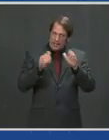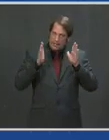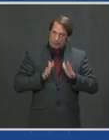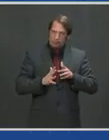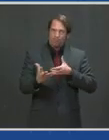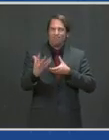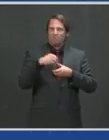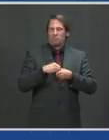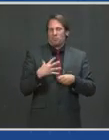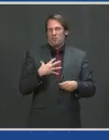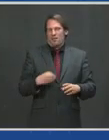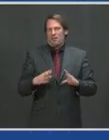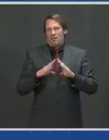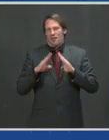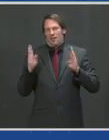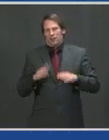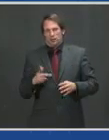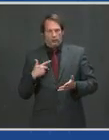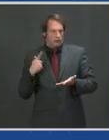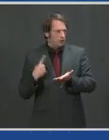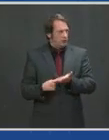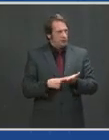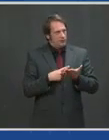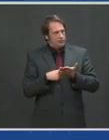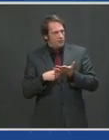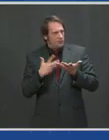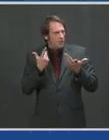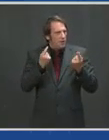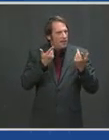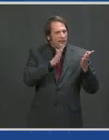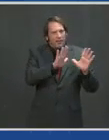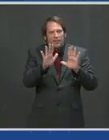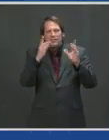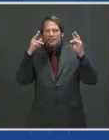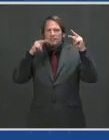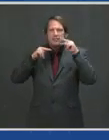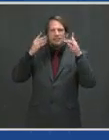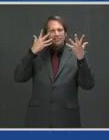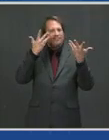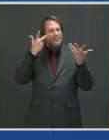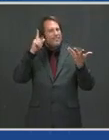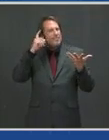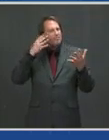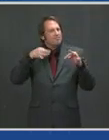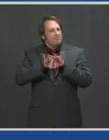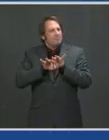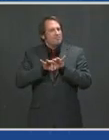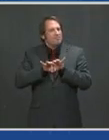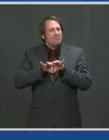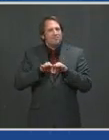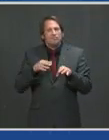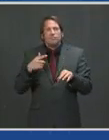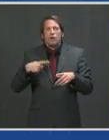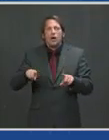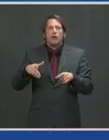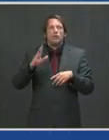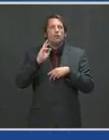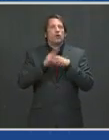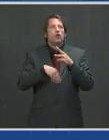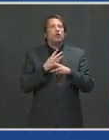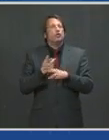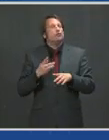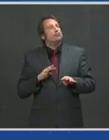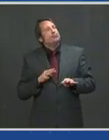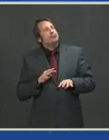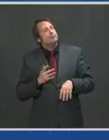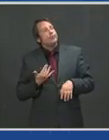We need to think. Look, do we think the rest of the world is waiting around? We're not